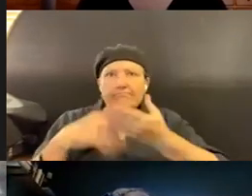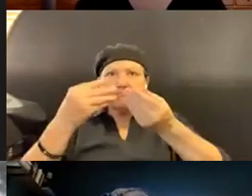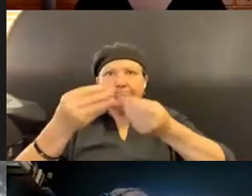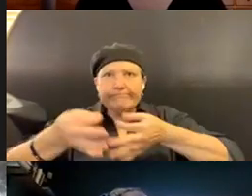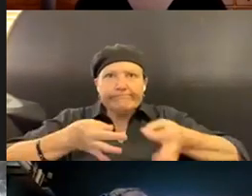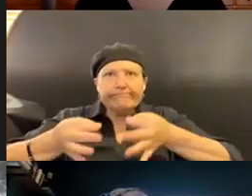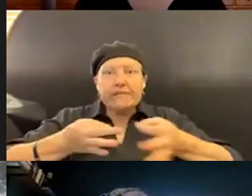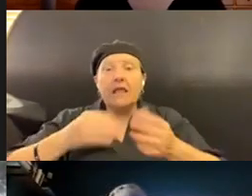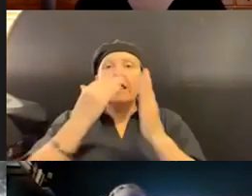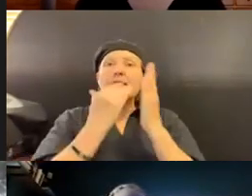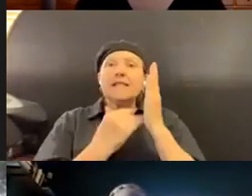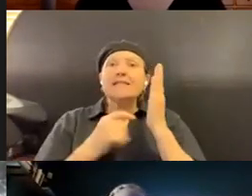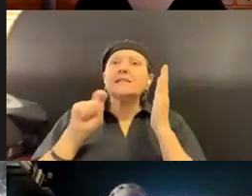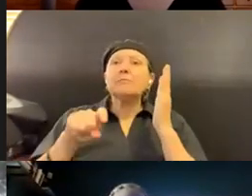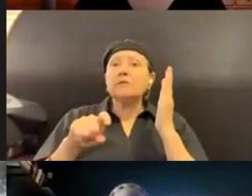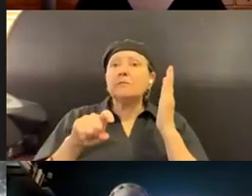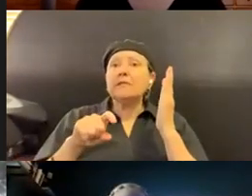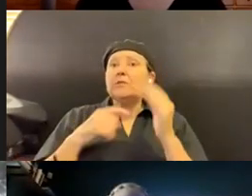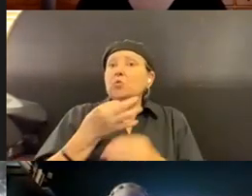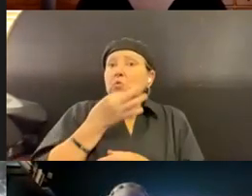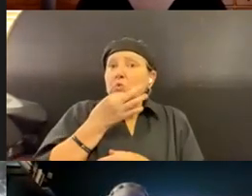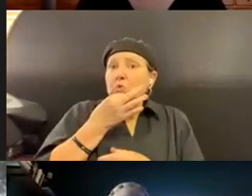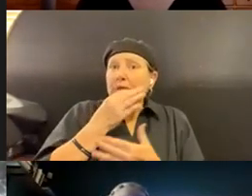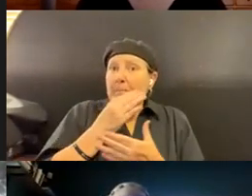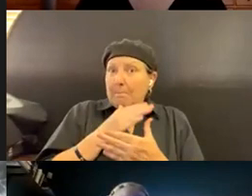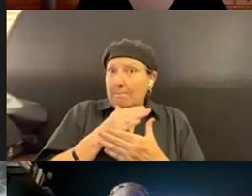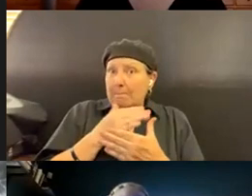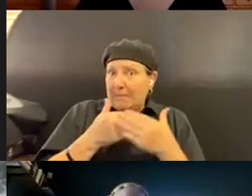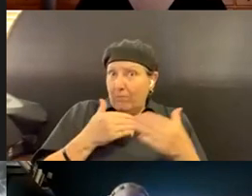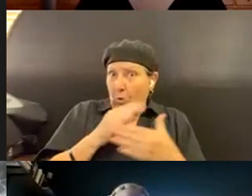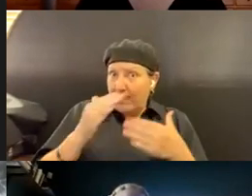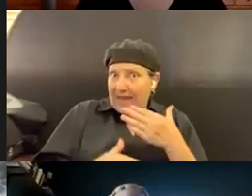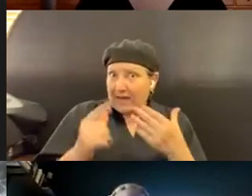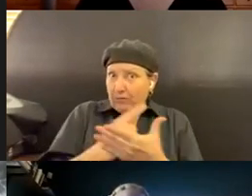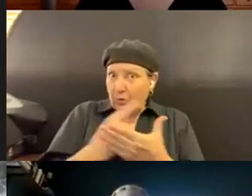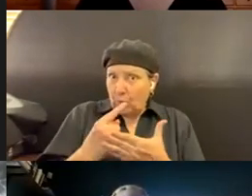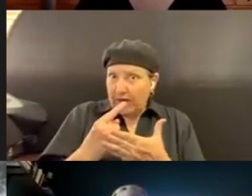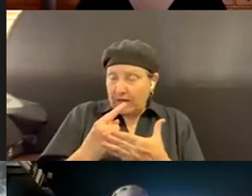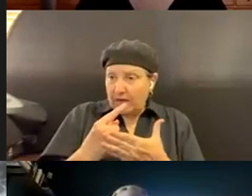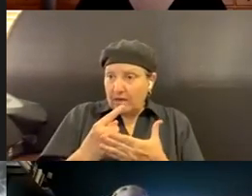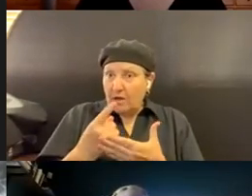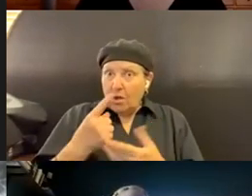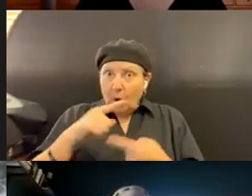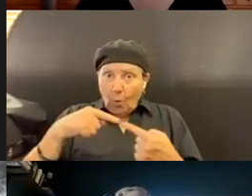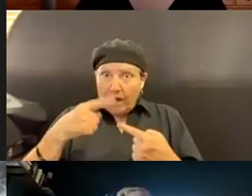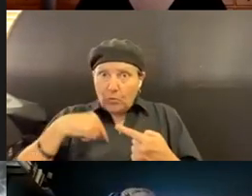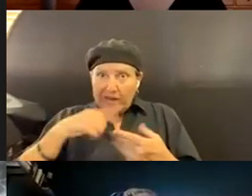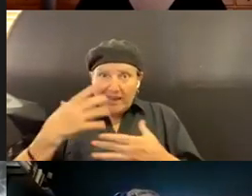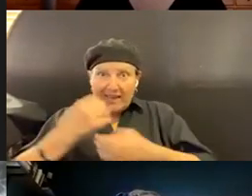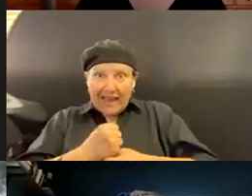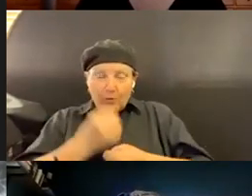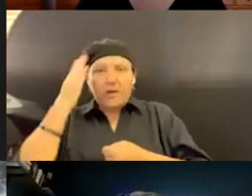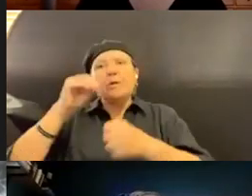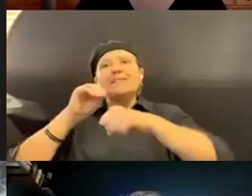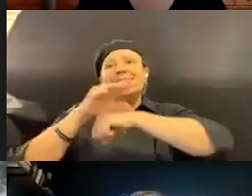were supposed to be out shortly by the end of this week. So as soon as we get those, we're going to send you guys links and information so that you guys can access that on